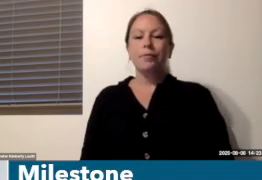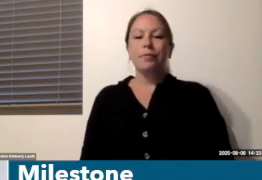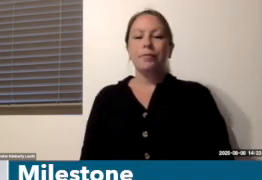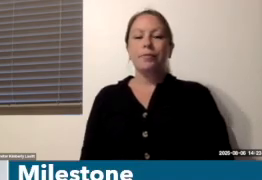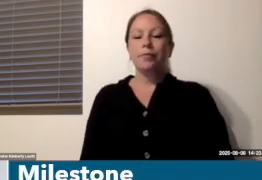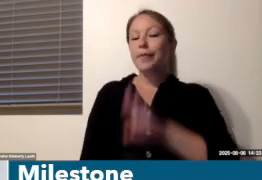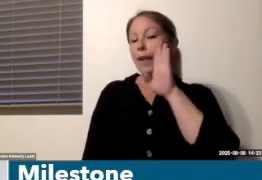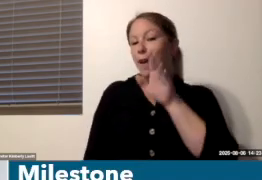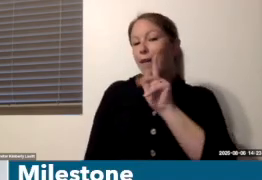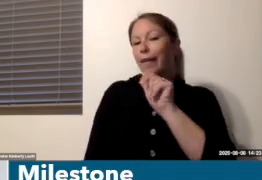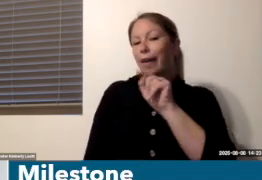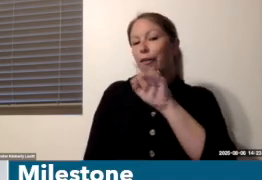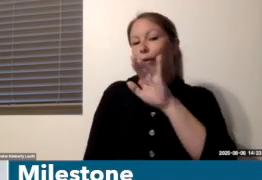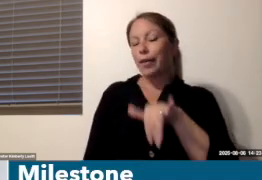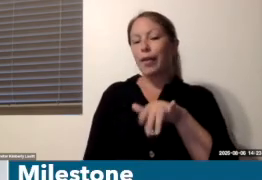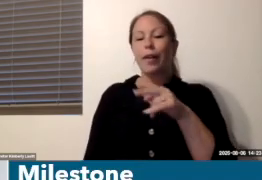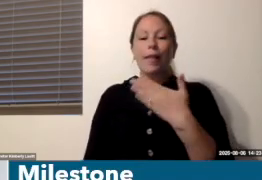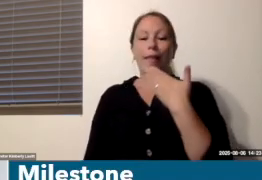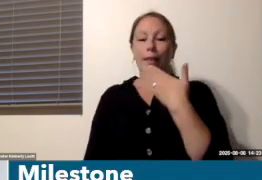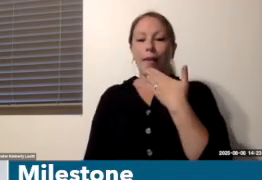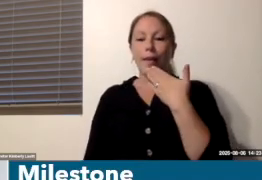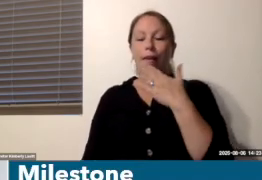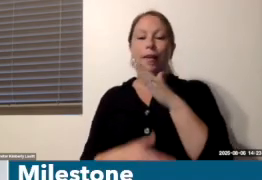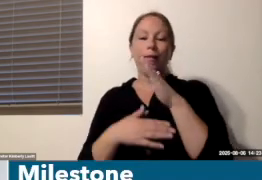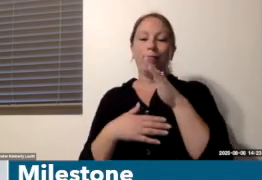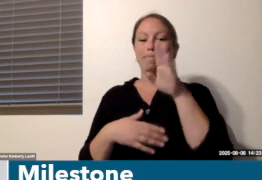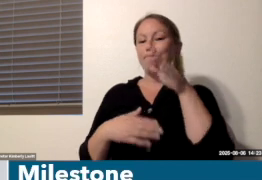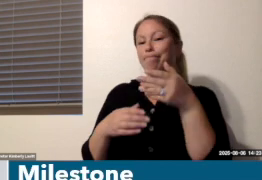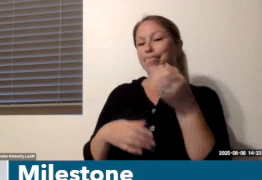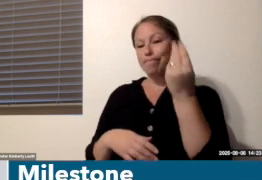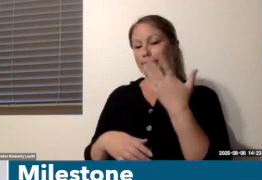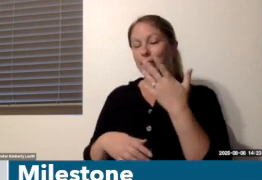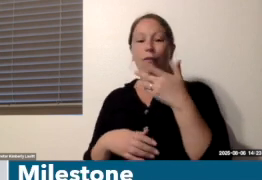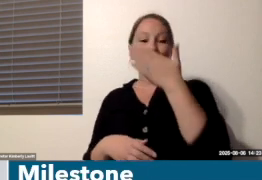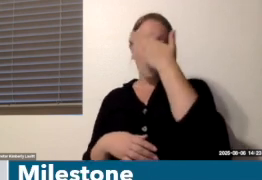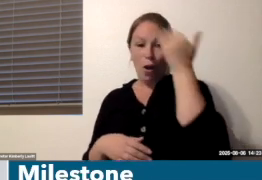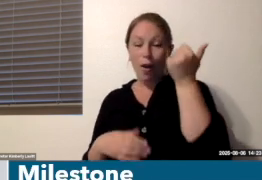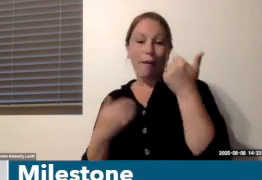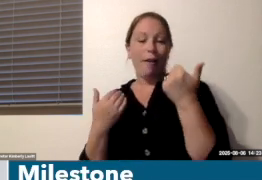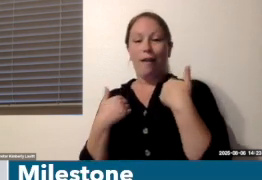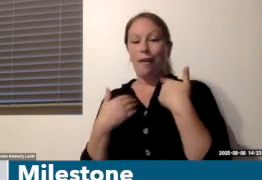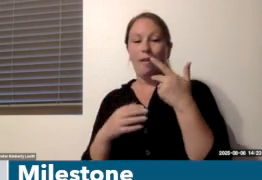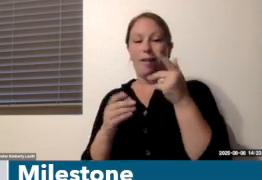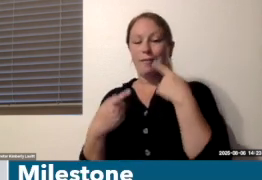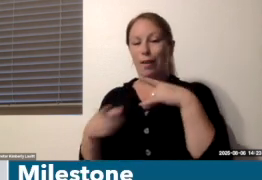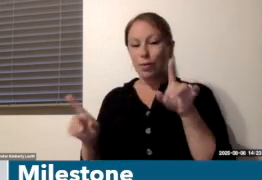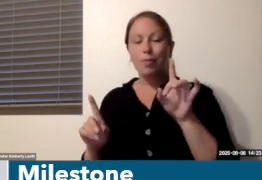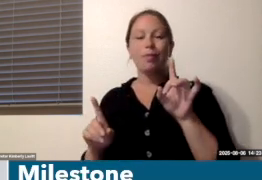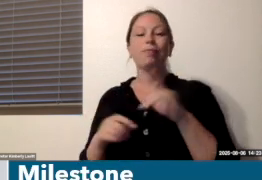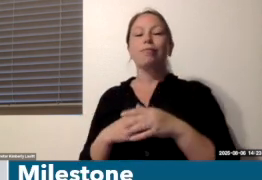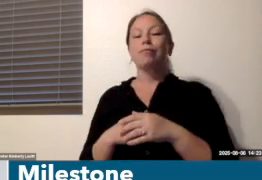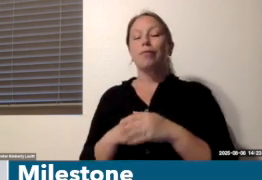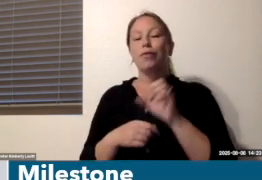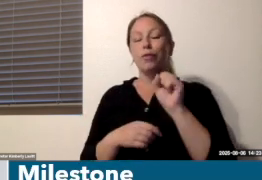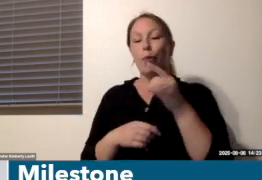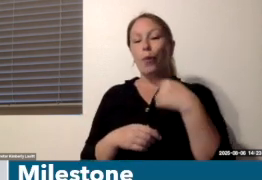Hey, Catherine. Thanks for calling out my name because I forgot that I had an announcement. So